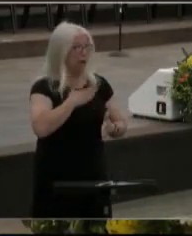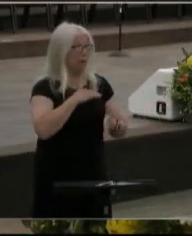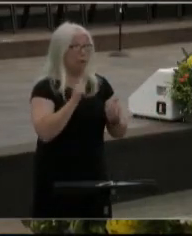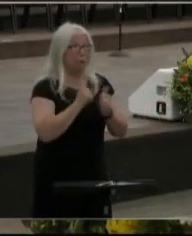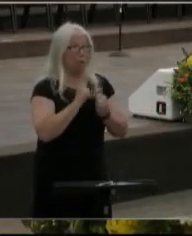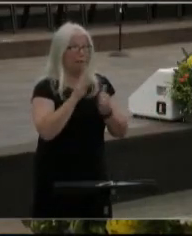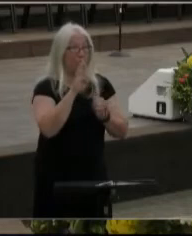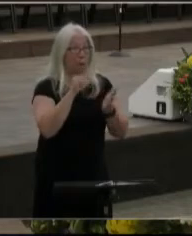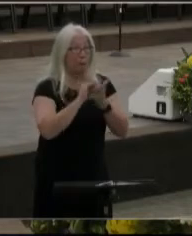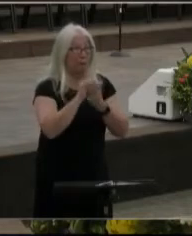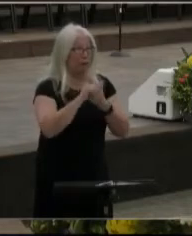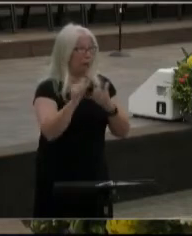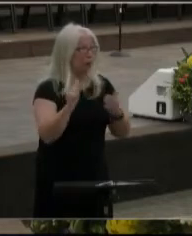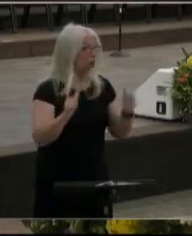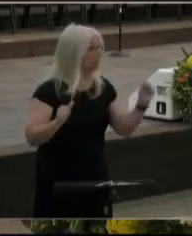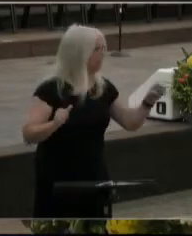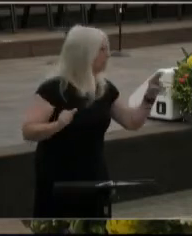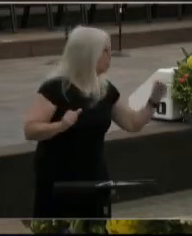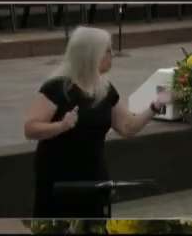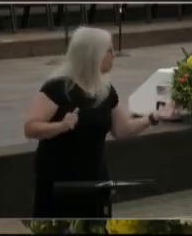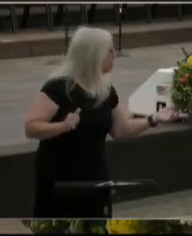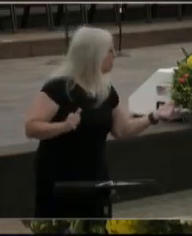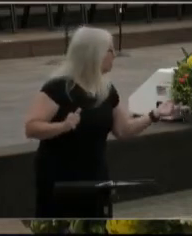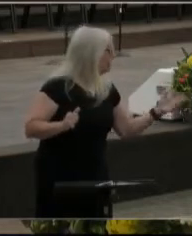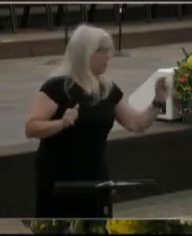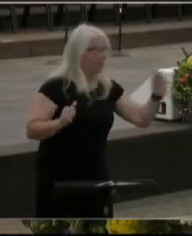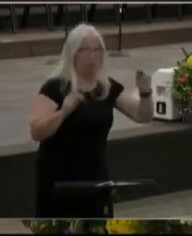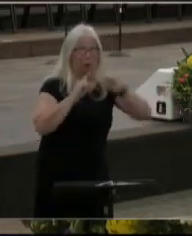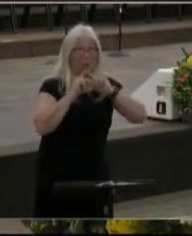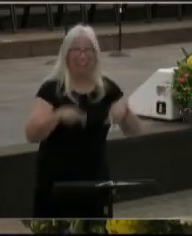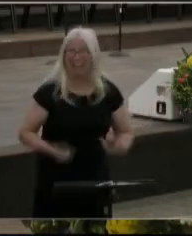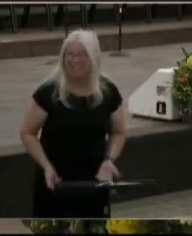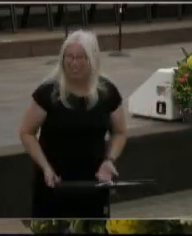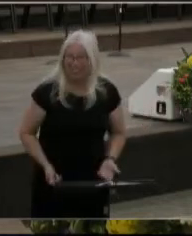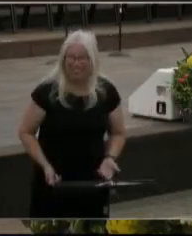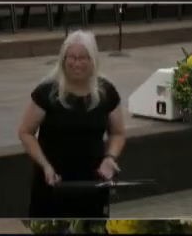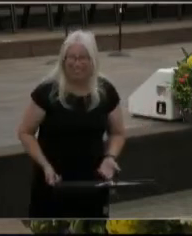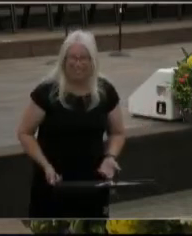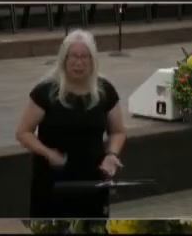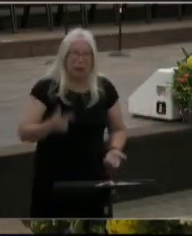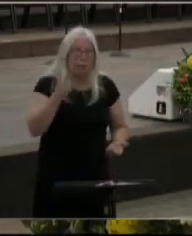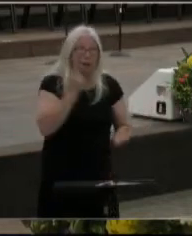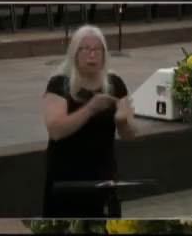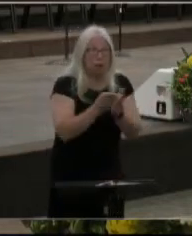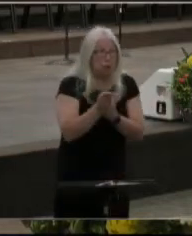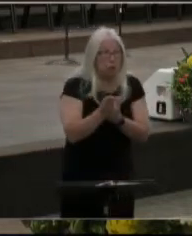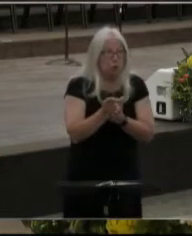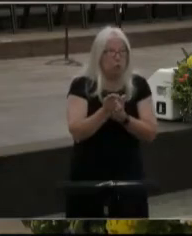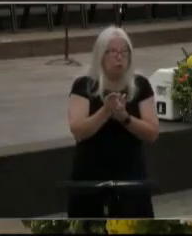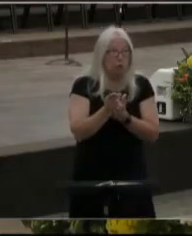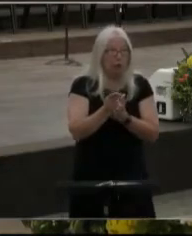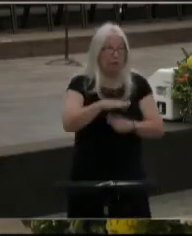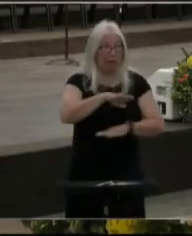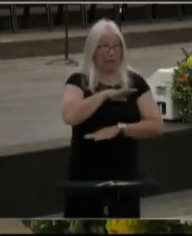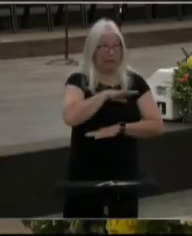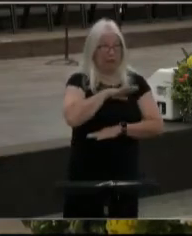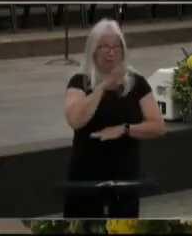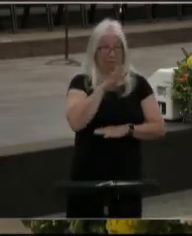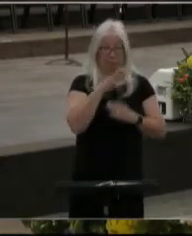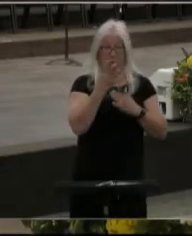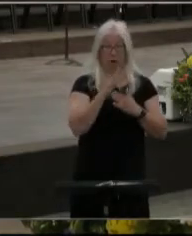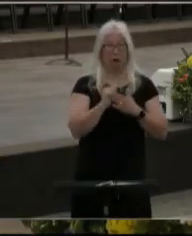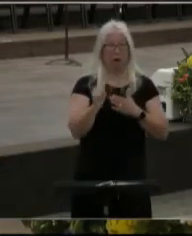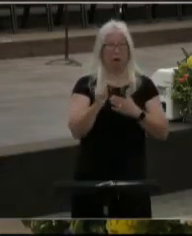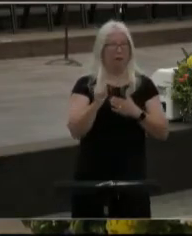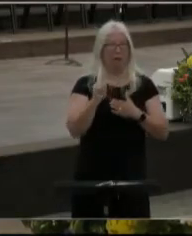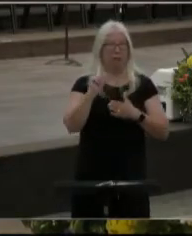with $4 billion, amen or no? Nobody wants to answer. Because the truth of the matter is, if I'm not contented with $4, it doesn't